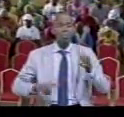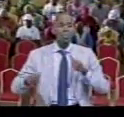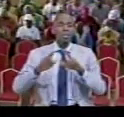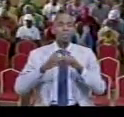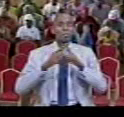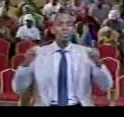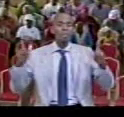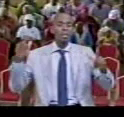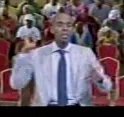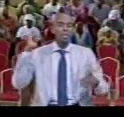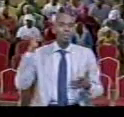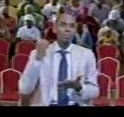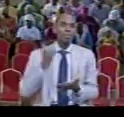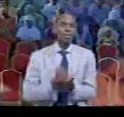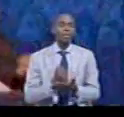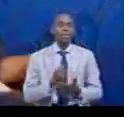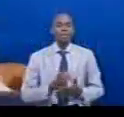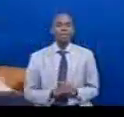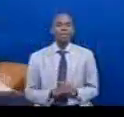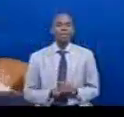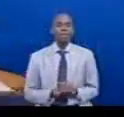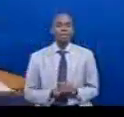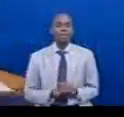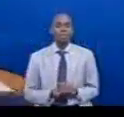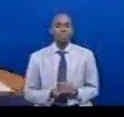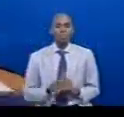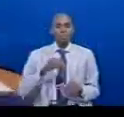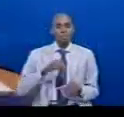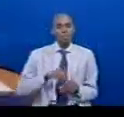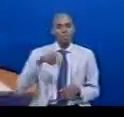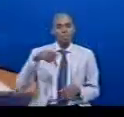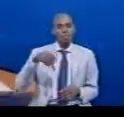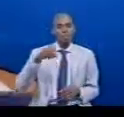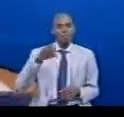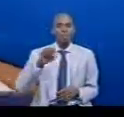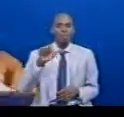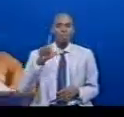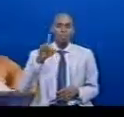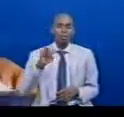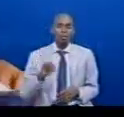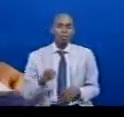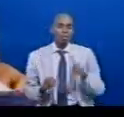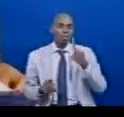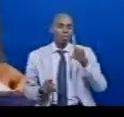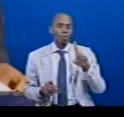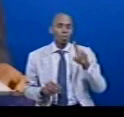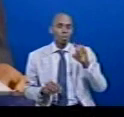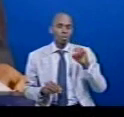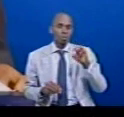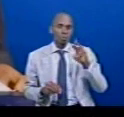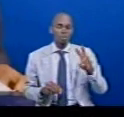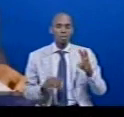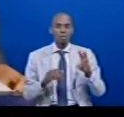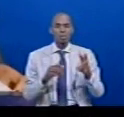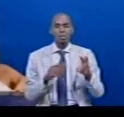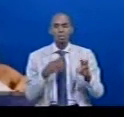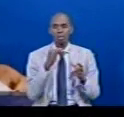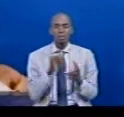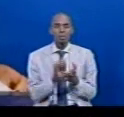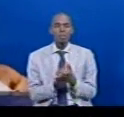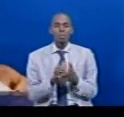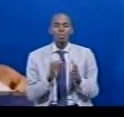amen. In Psalm 106, he said, praise ye the Lord. O give